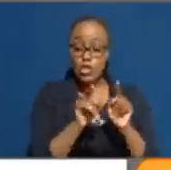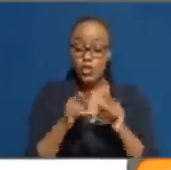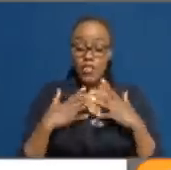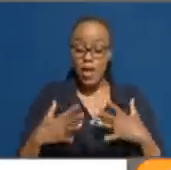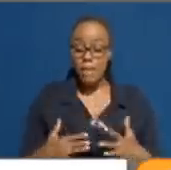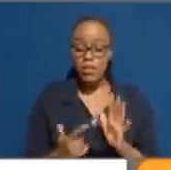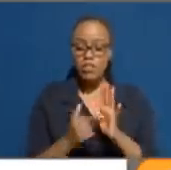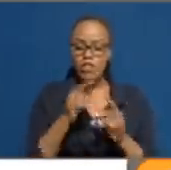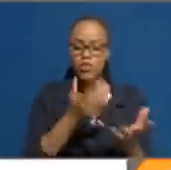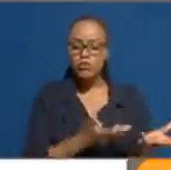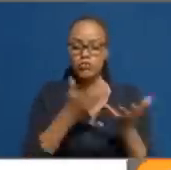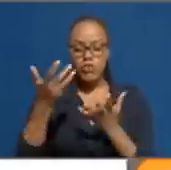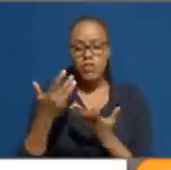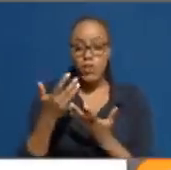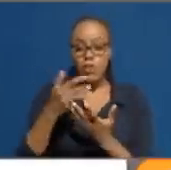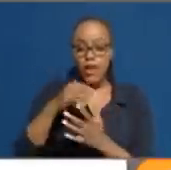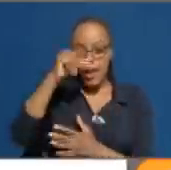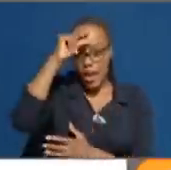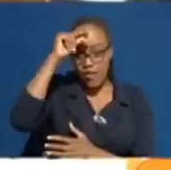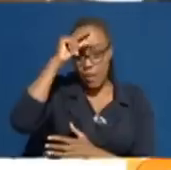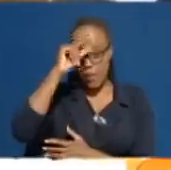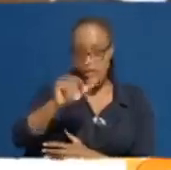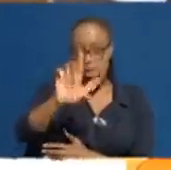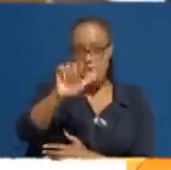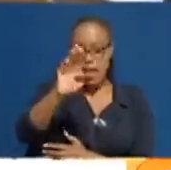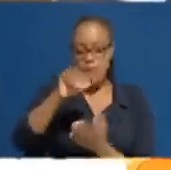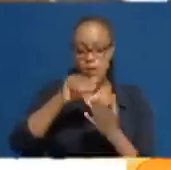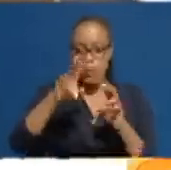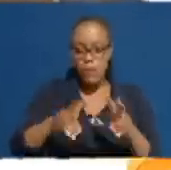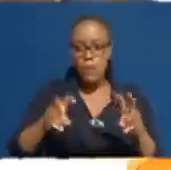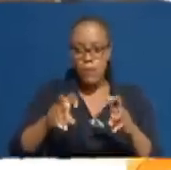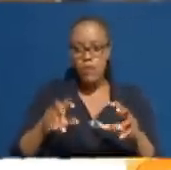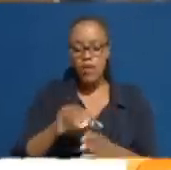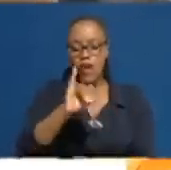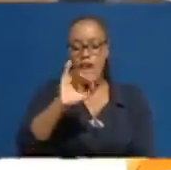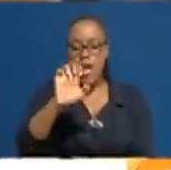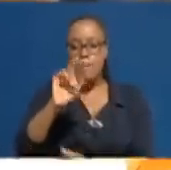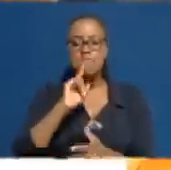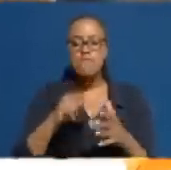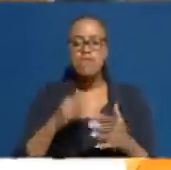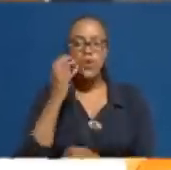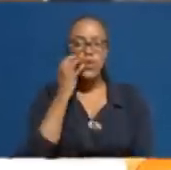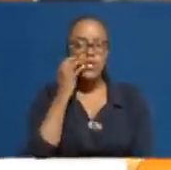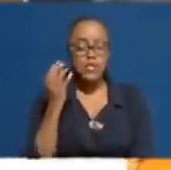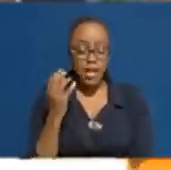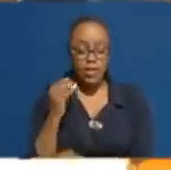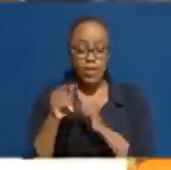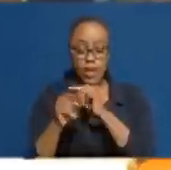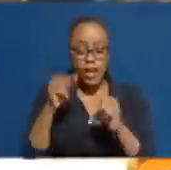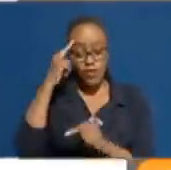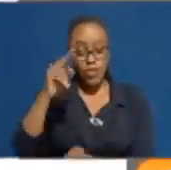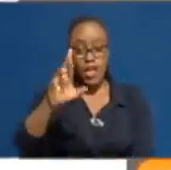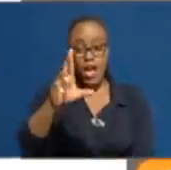body were taken to the government chemist for further analysis. IEBC, in a statement, said that it was saddened by the murder of the